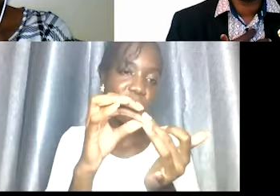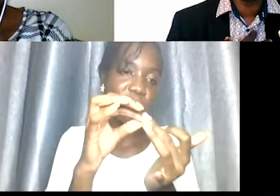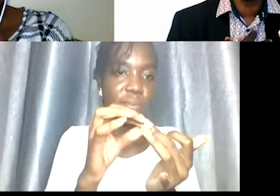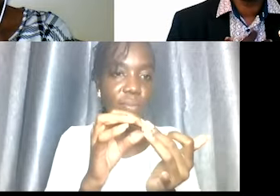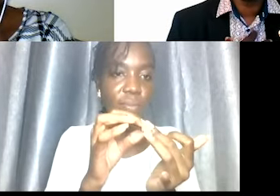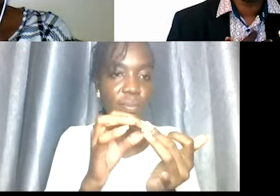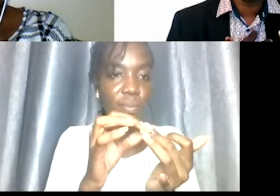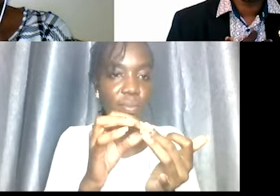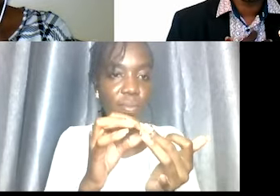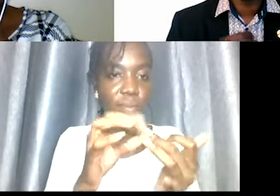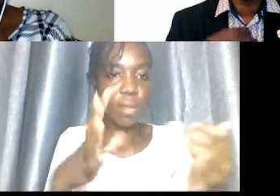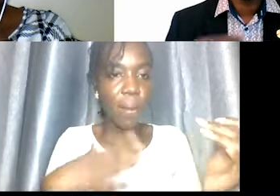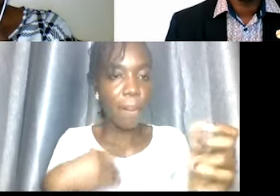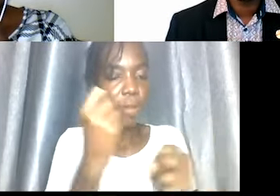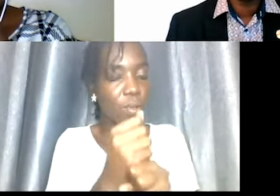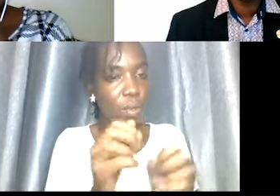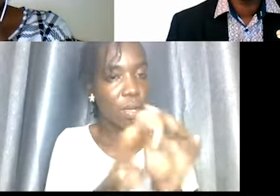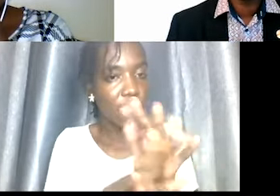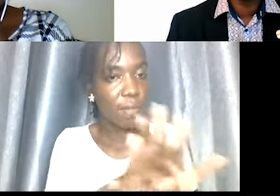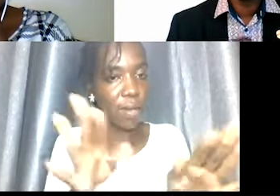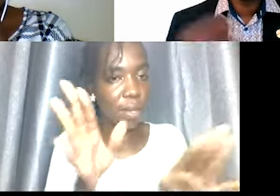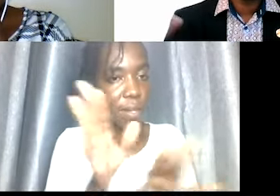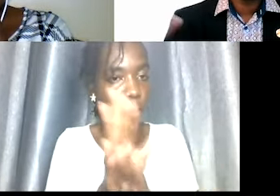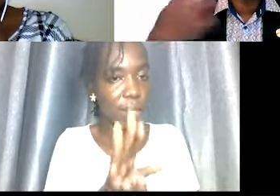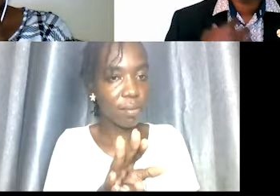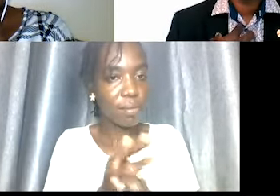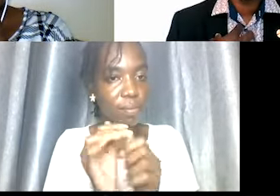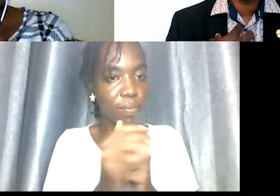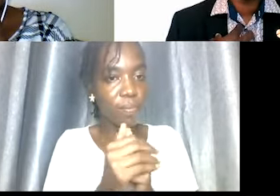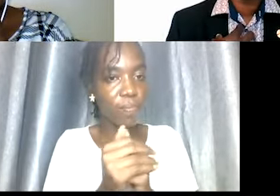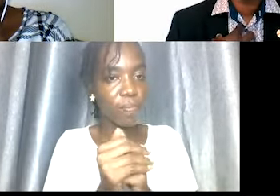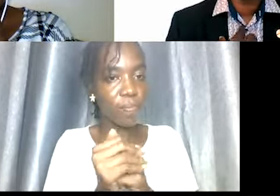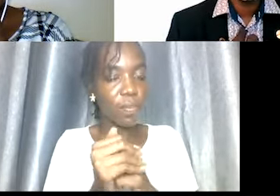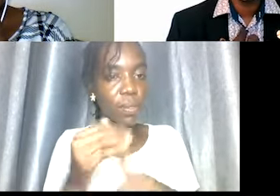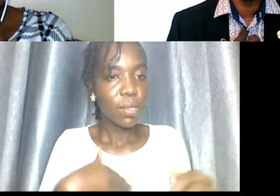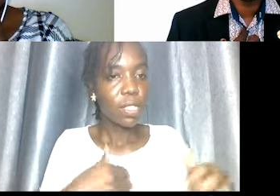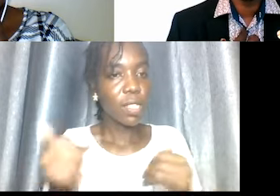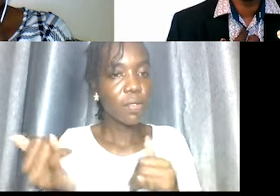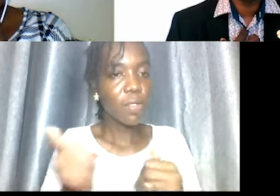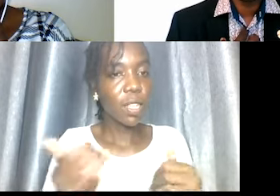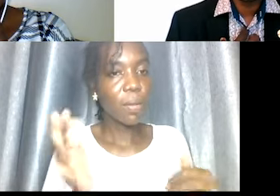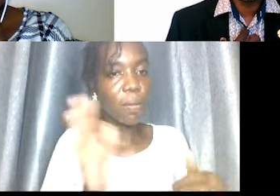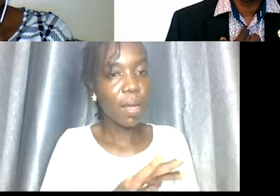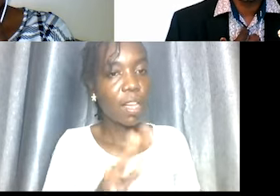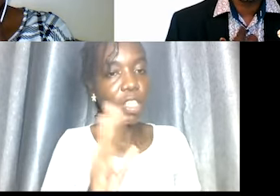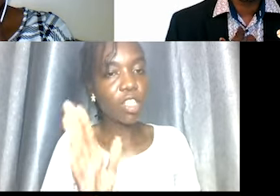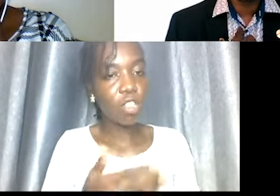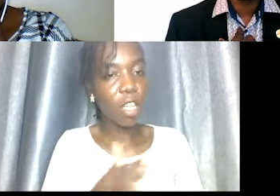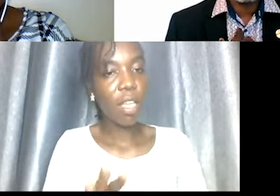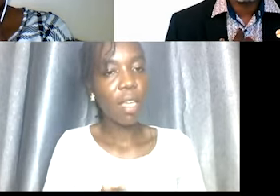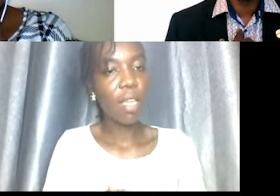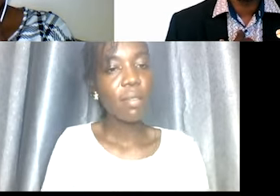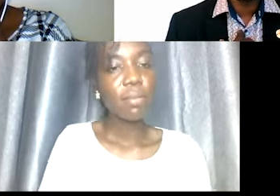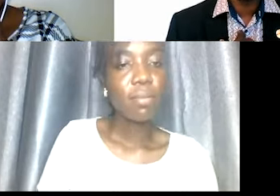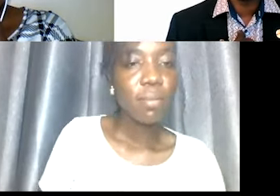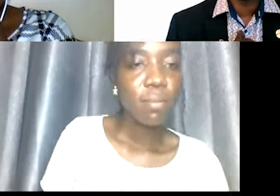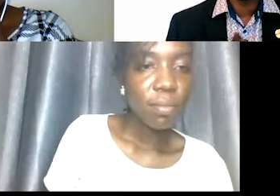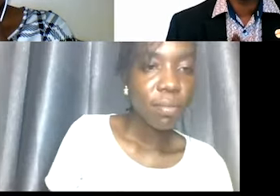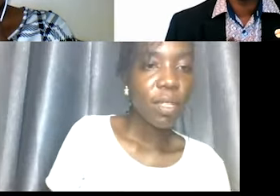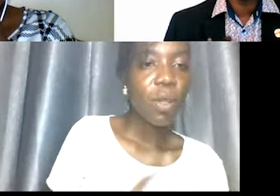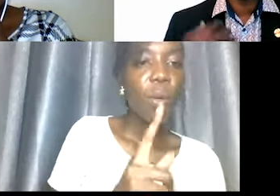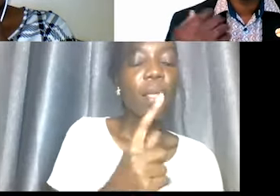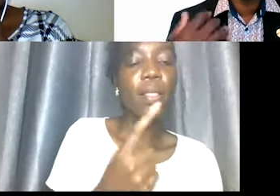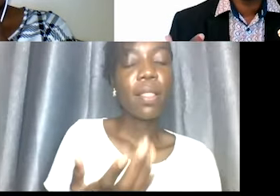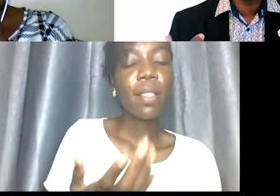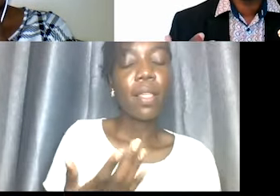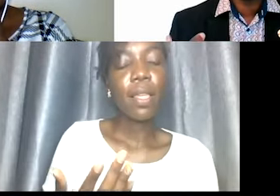I do not do, or those around me do not do, I invite them back to share. One of the things I believe in is that the